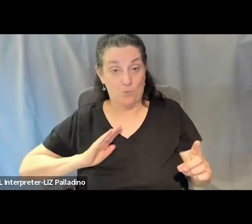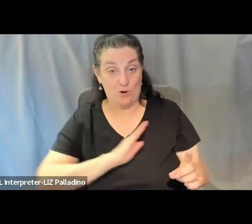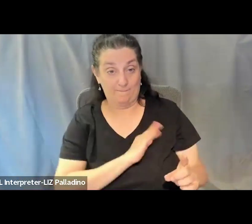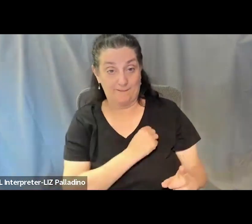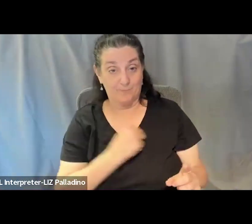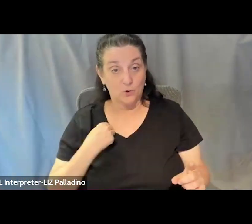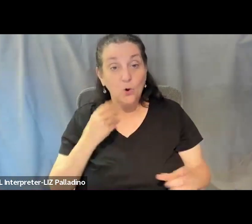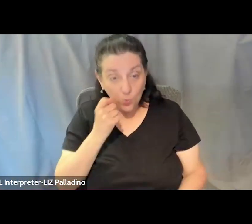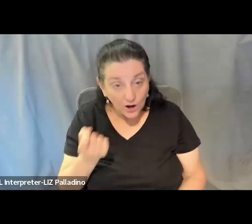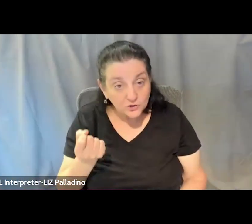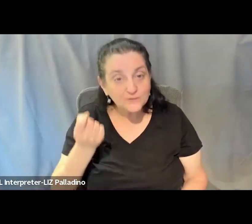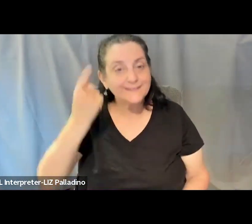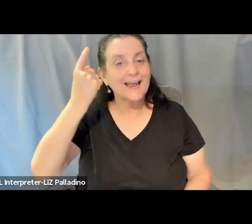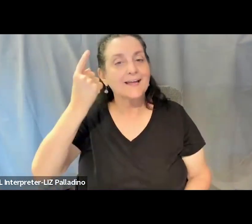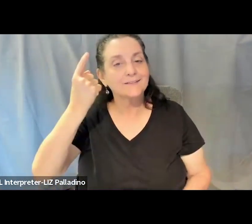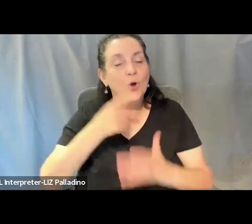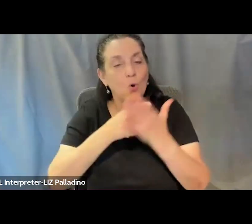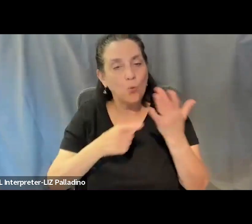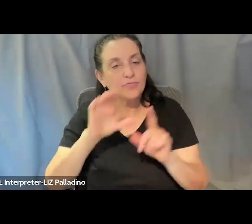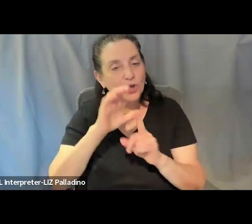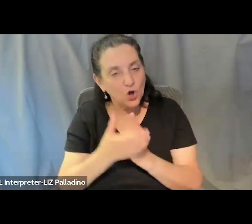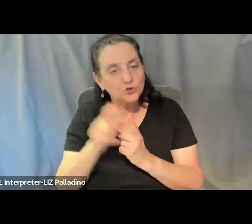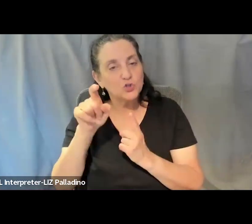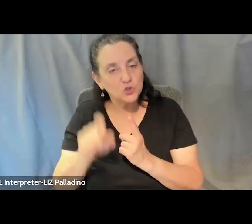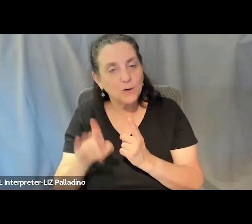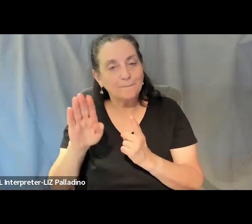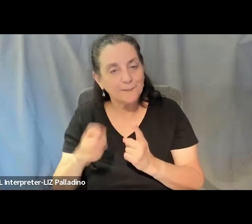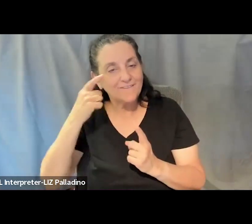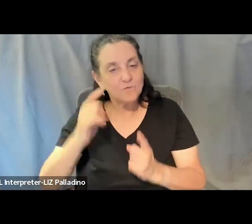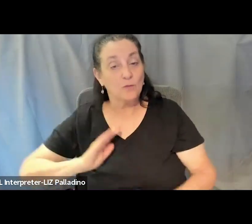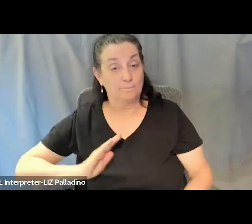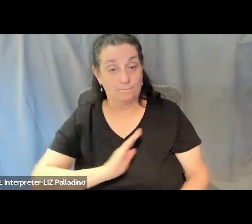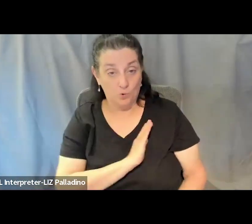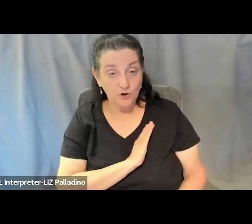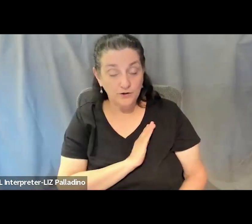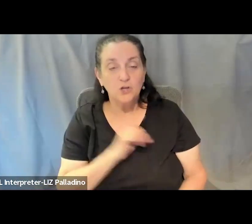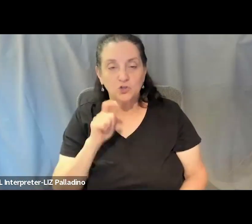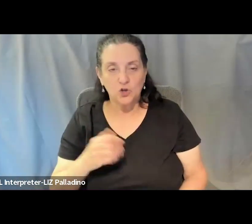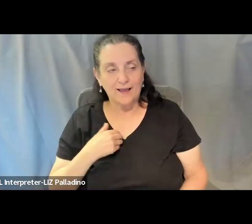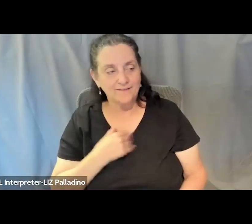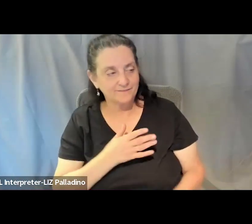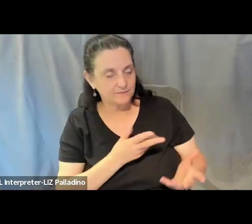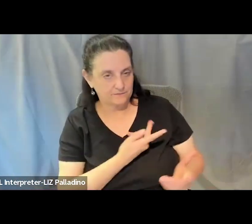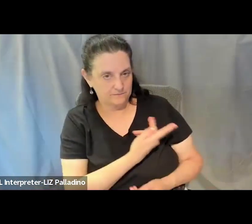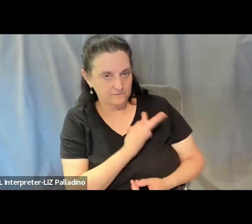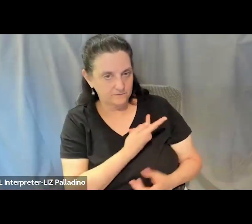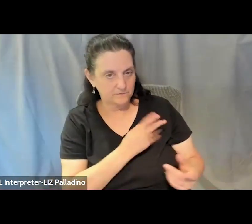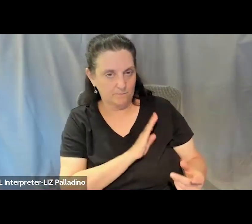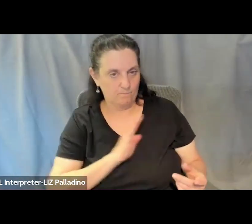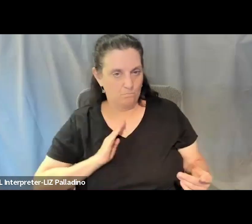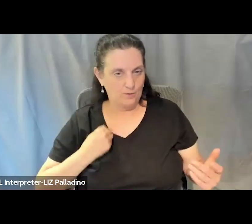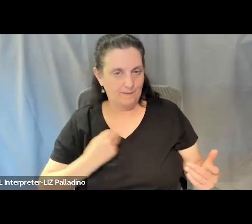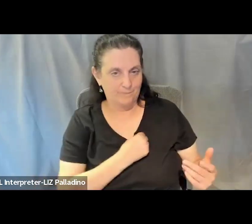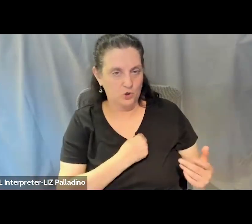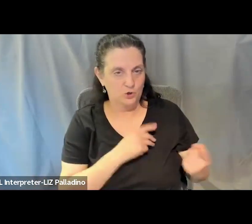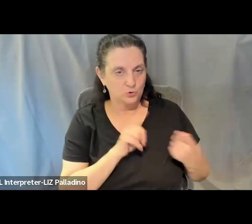does understand what the board culture should really be, they can help have that peer-to-peer conversation to help move